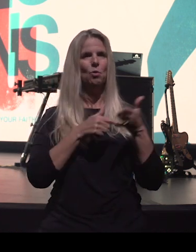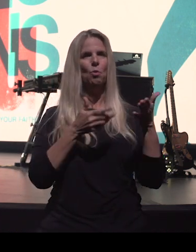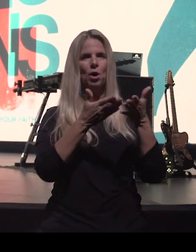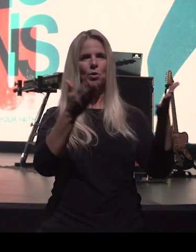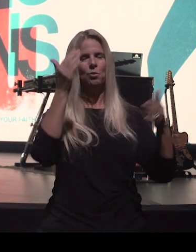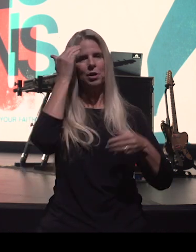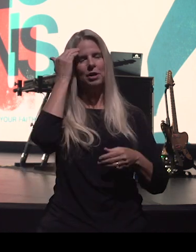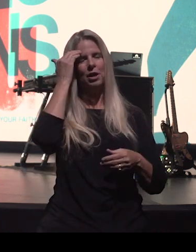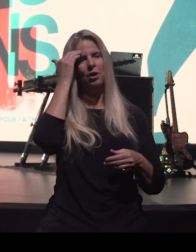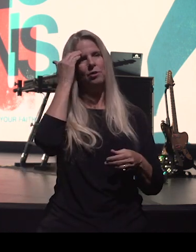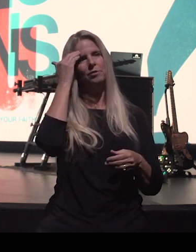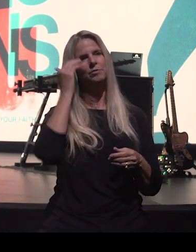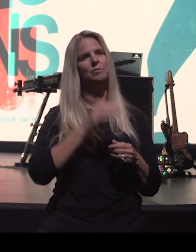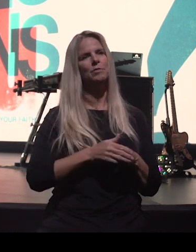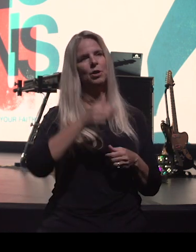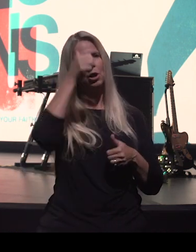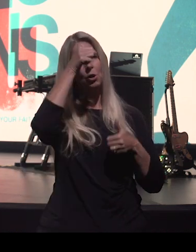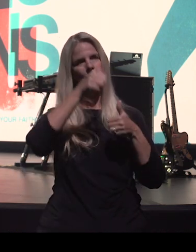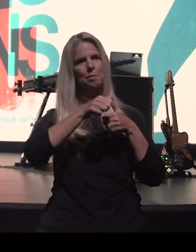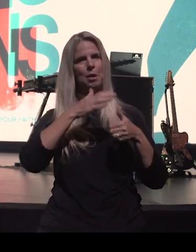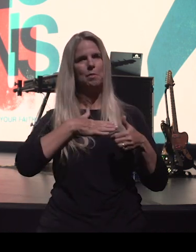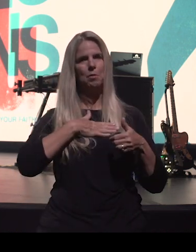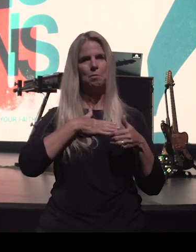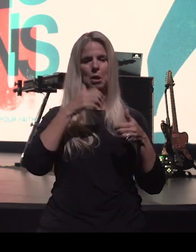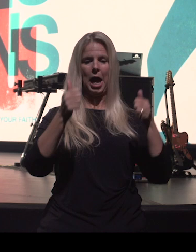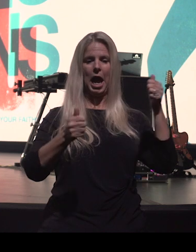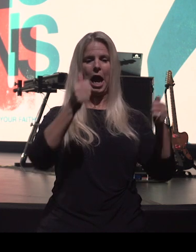Remember my truck getting stuck in the sand, just spinning the wheels?